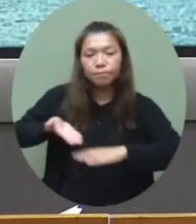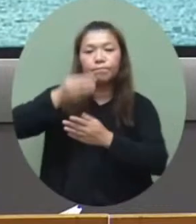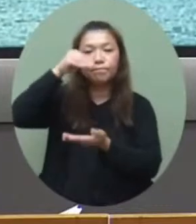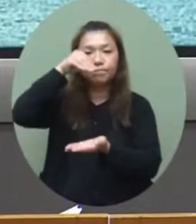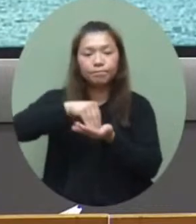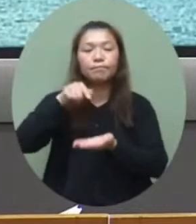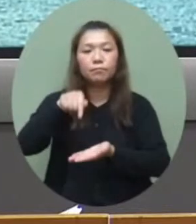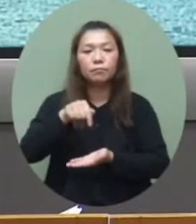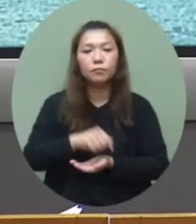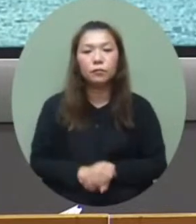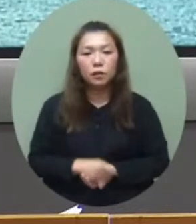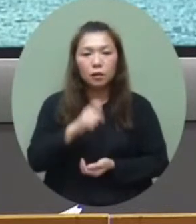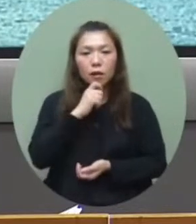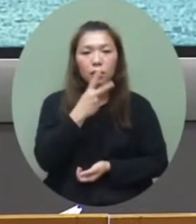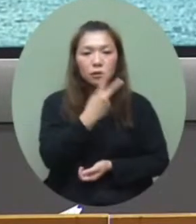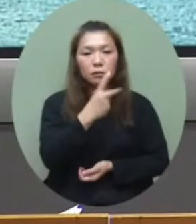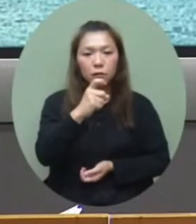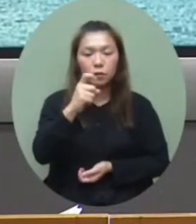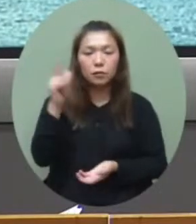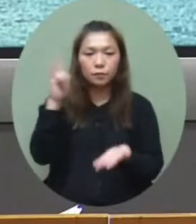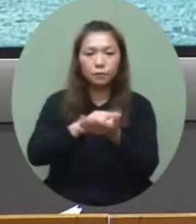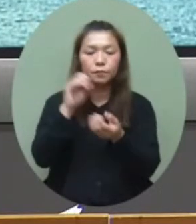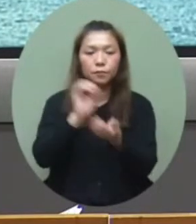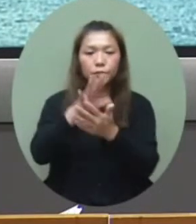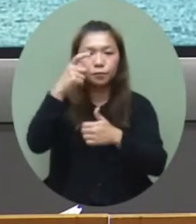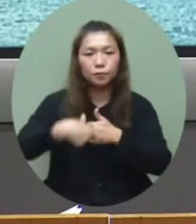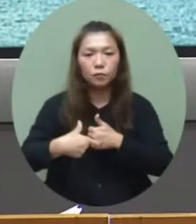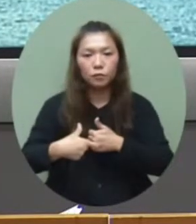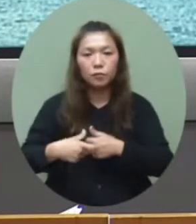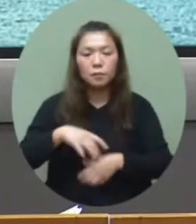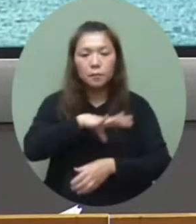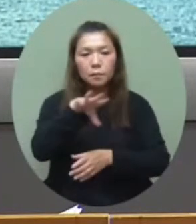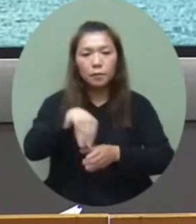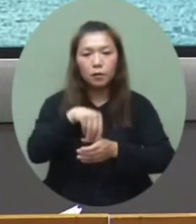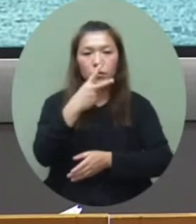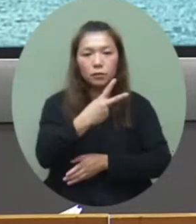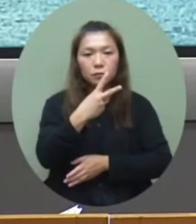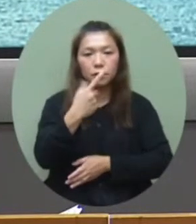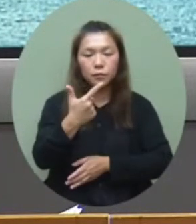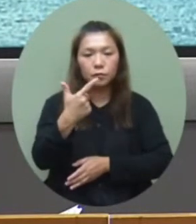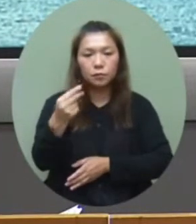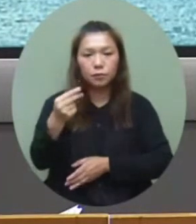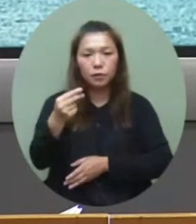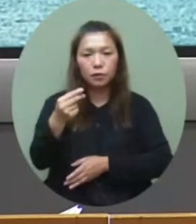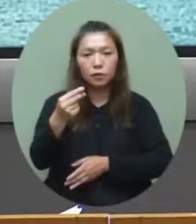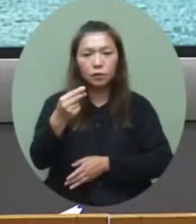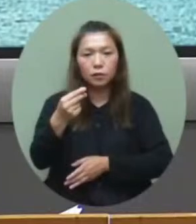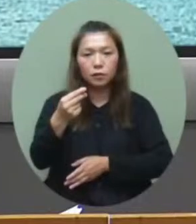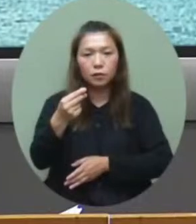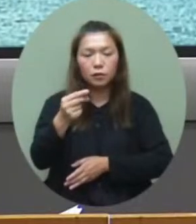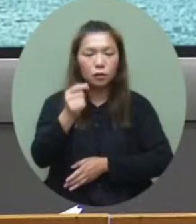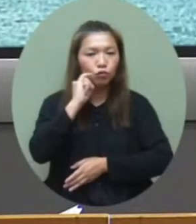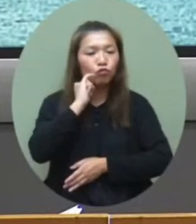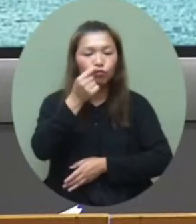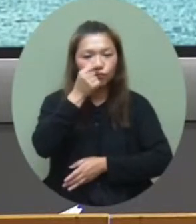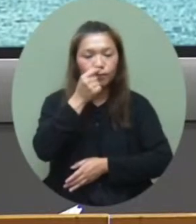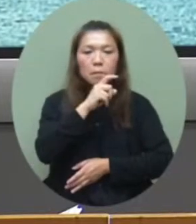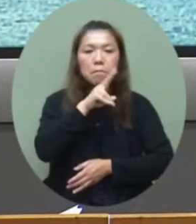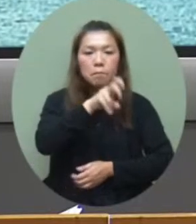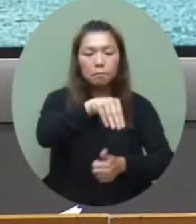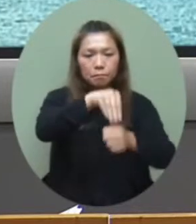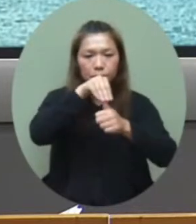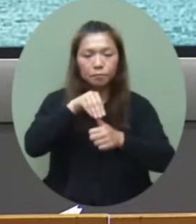2,580 positive RAT results successfully confirmed via PCR. We also recorded 299 imported cases,